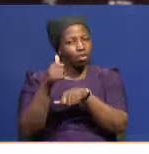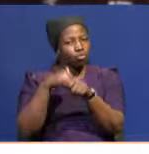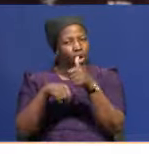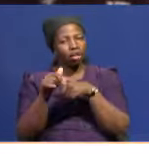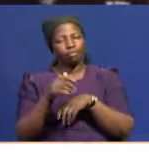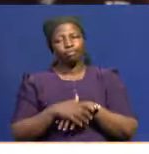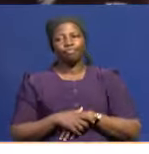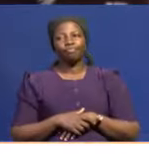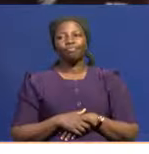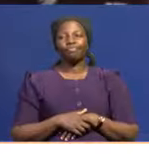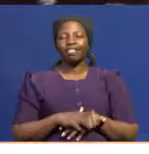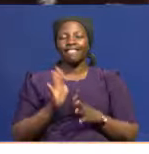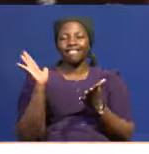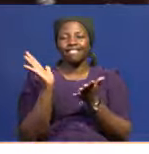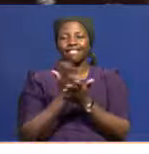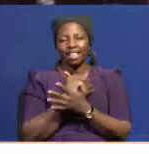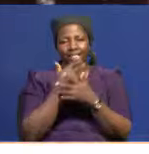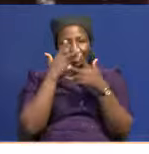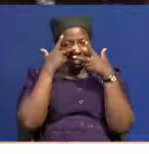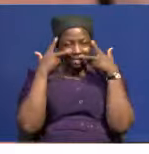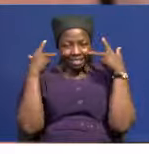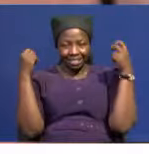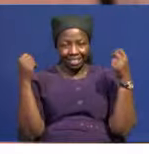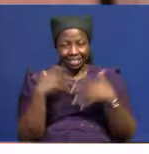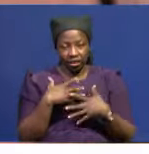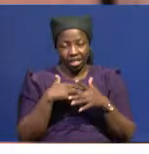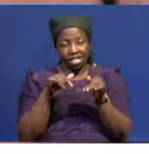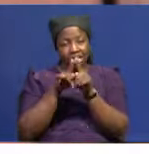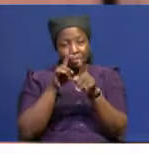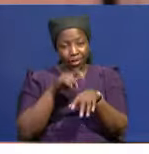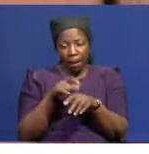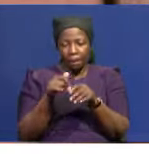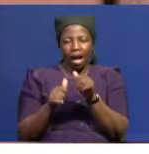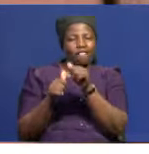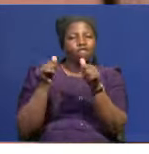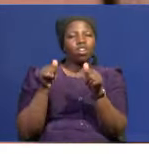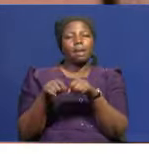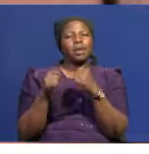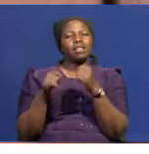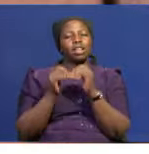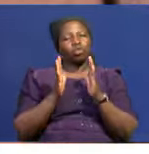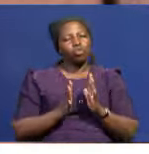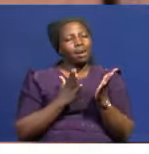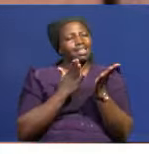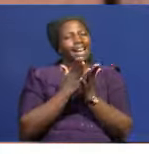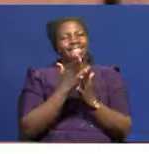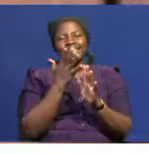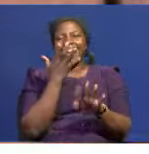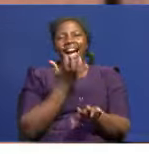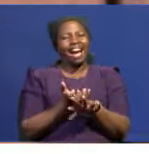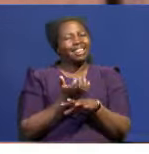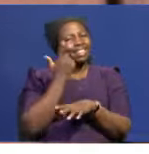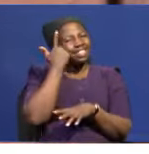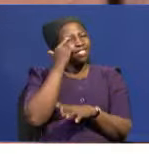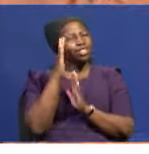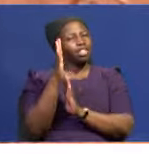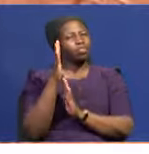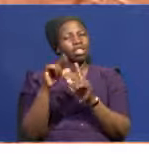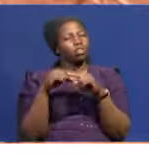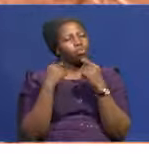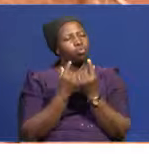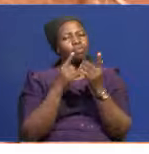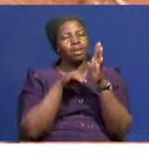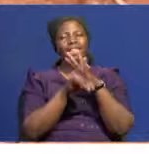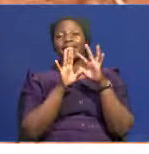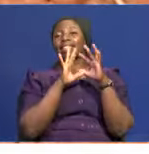The fight against terrorism and at the same time avoiding human rights violation has been a delicate balance for security apparatus globally,